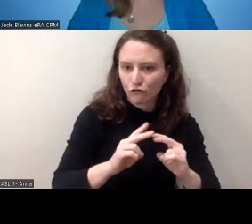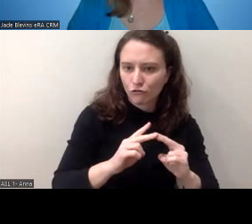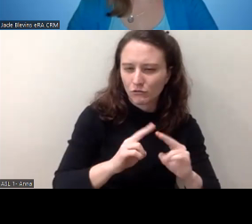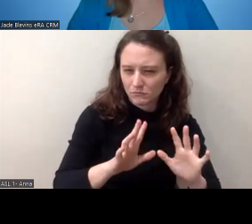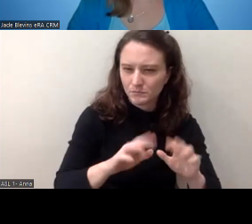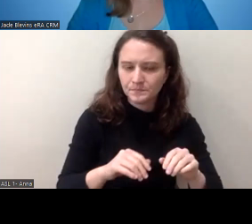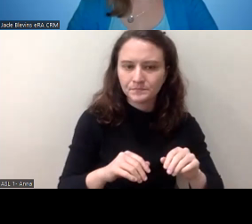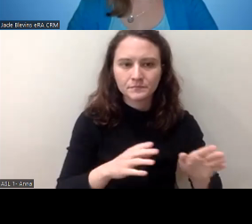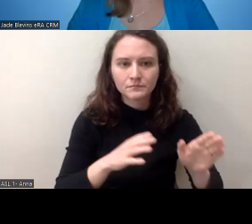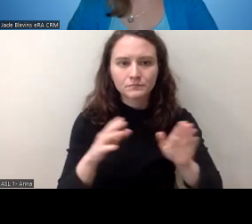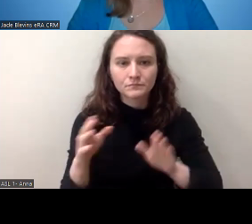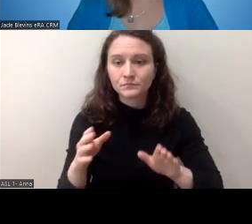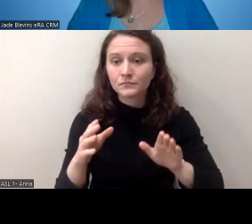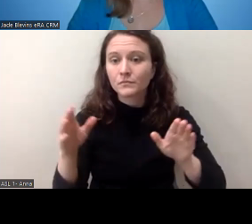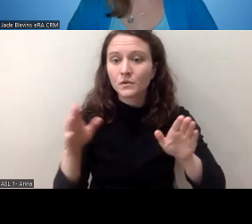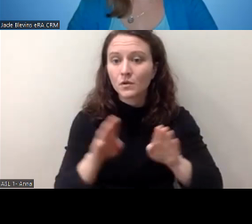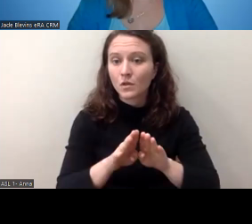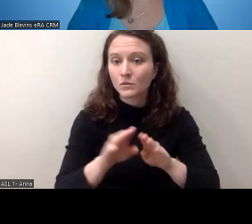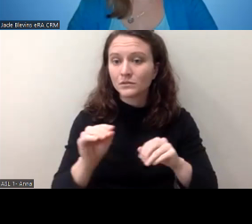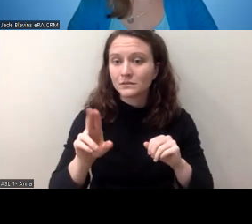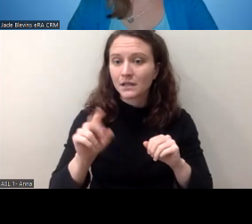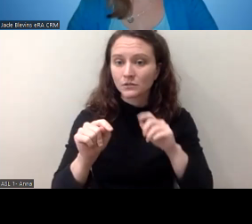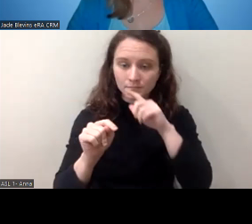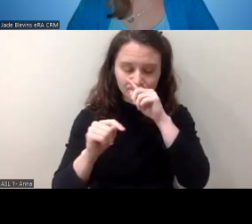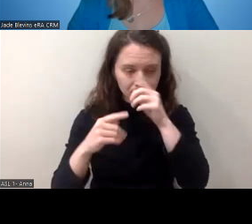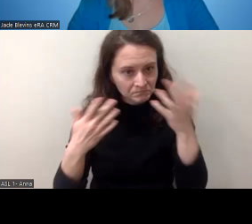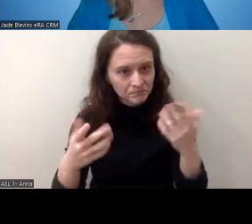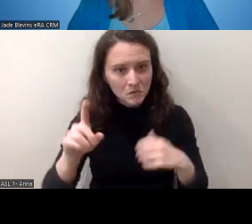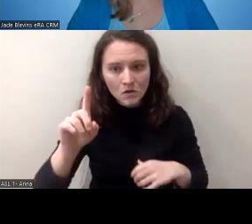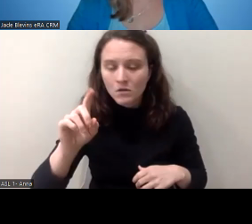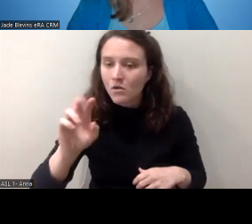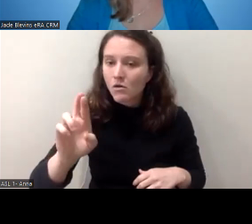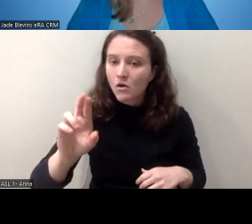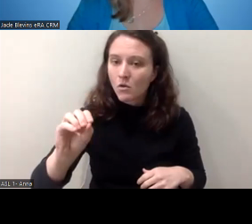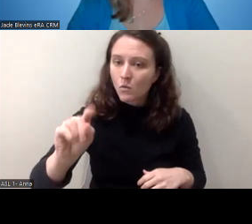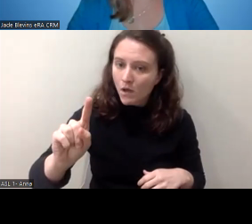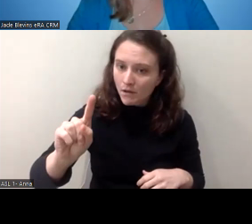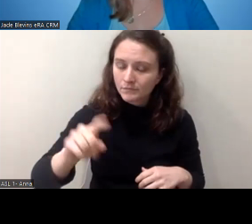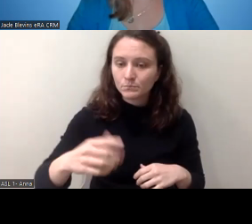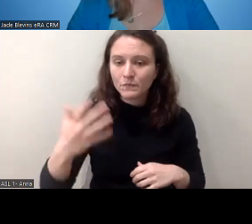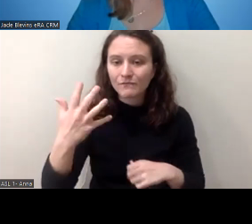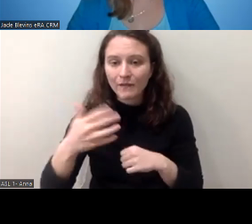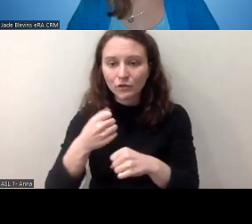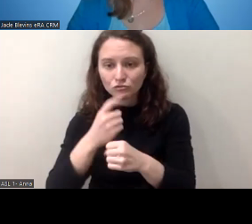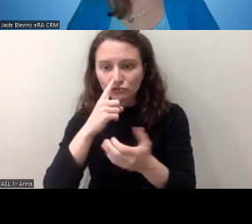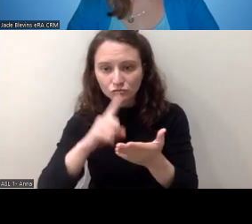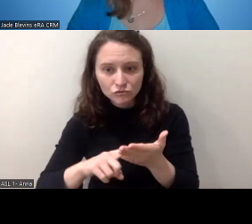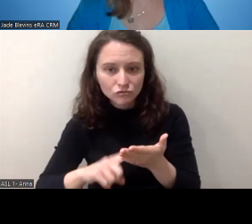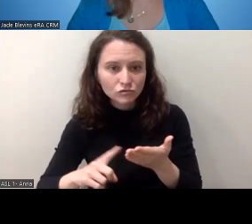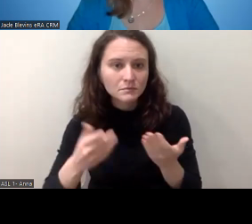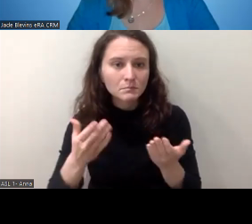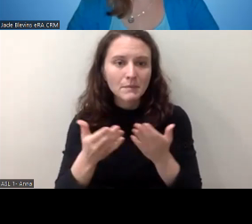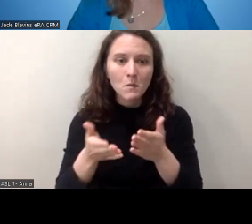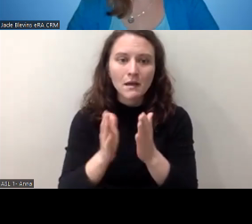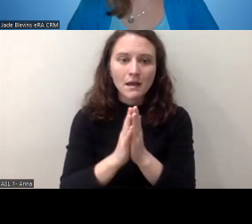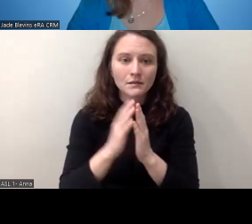Closeout. So you've had an R01, you completed 5 years of research. Maybe you requested your no-cost extension,